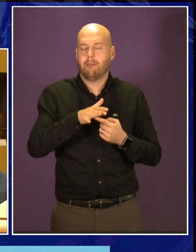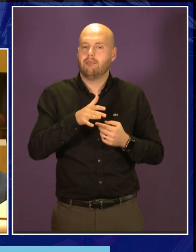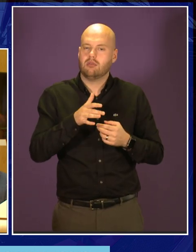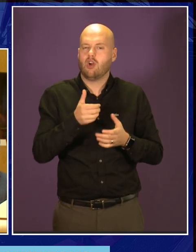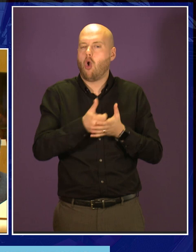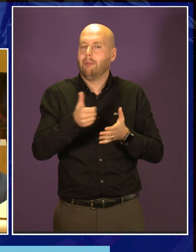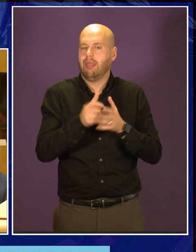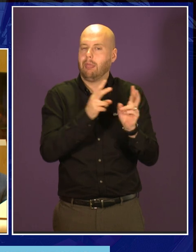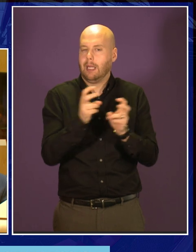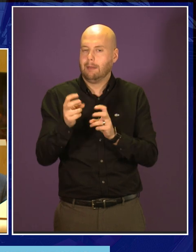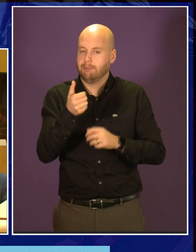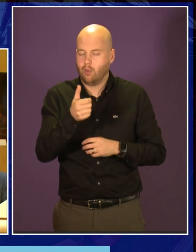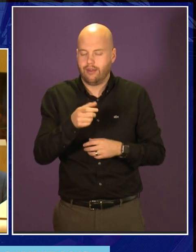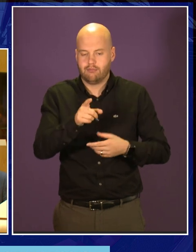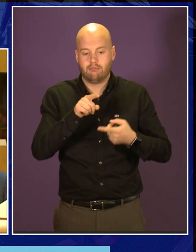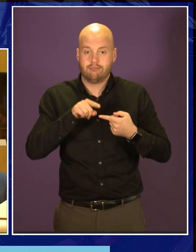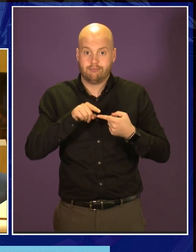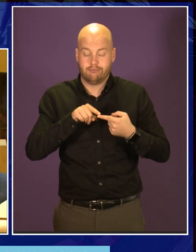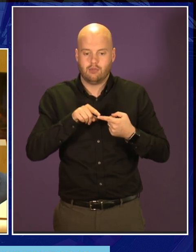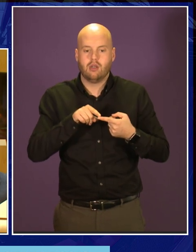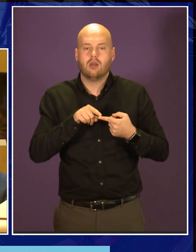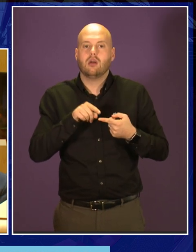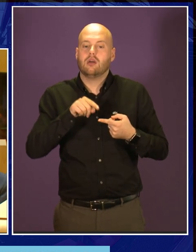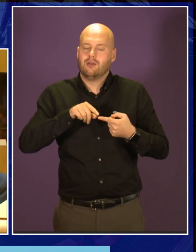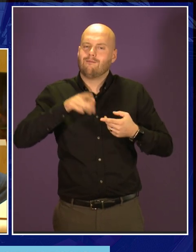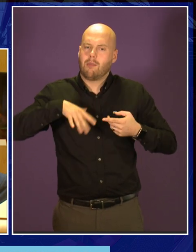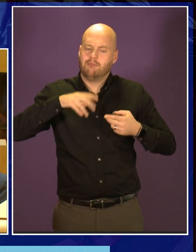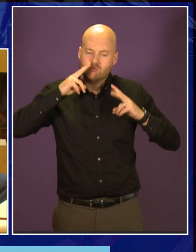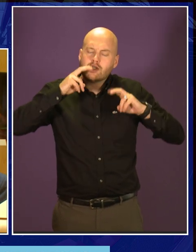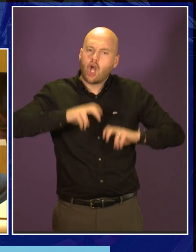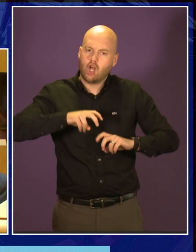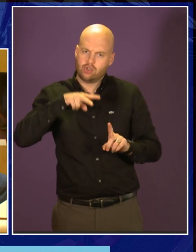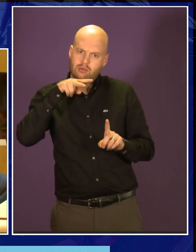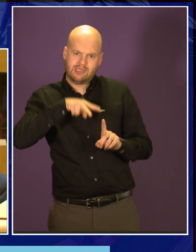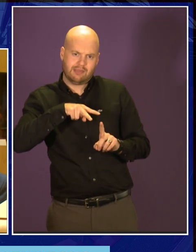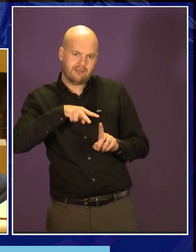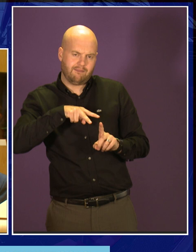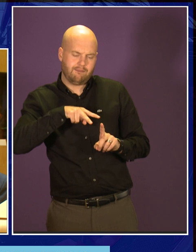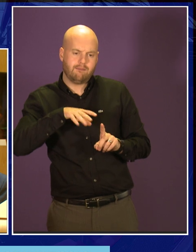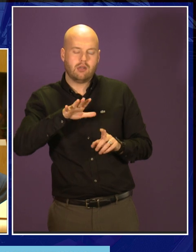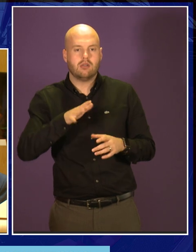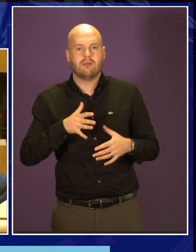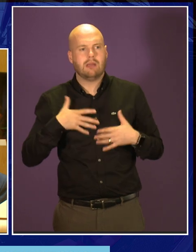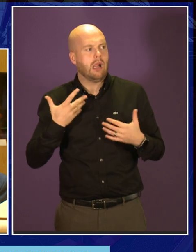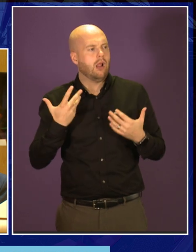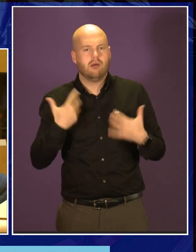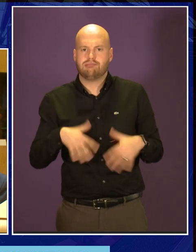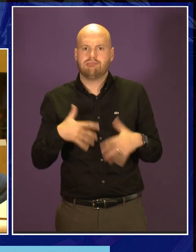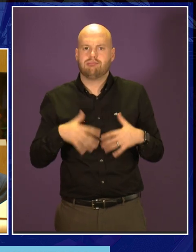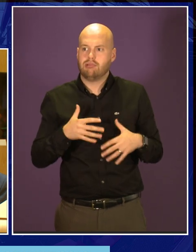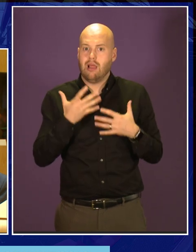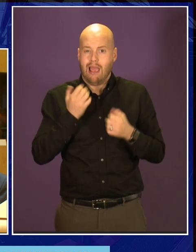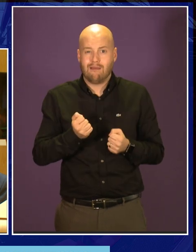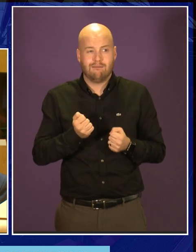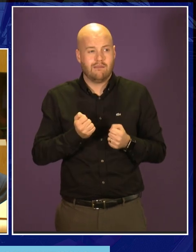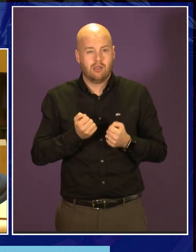themes. First, is from a research point of view, it's really striking that there's a substantial body of